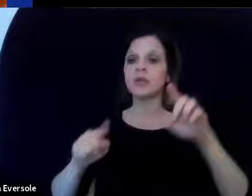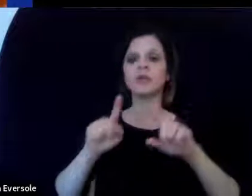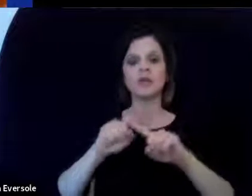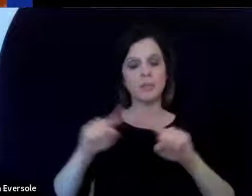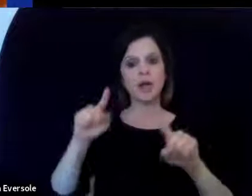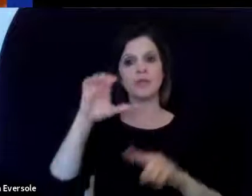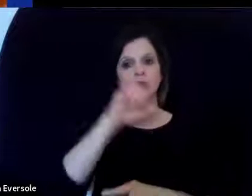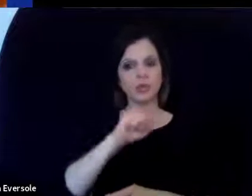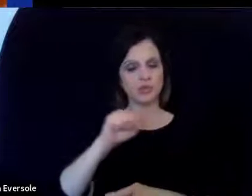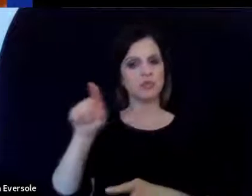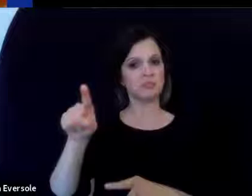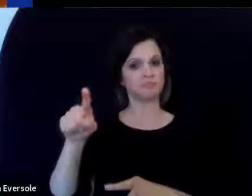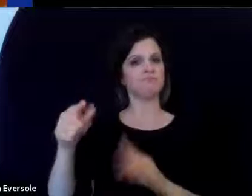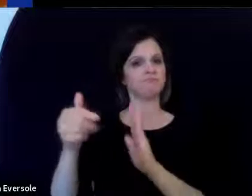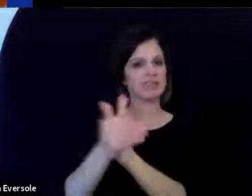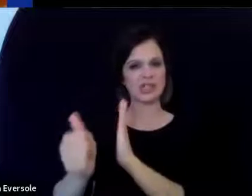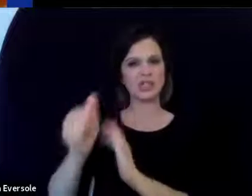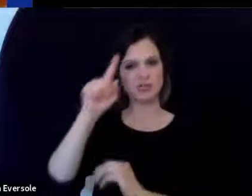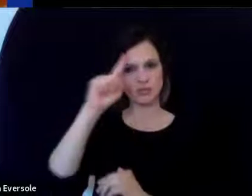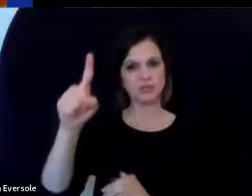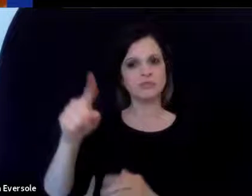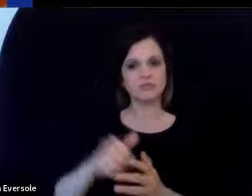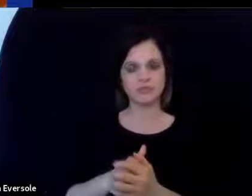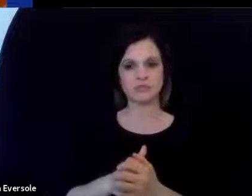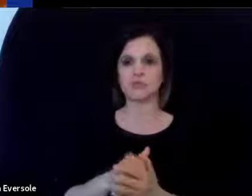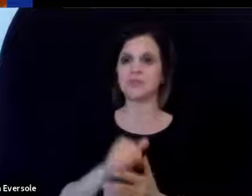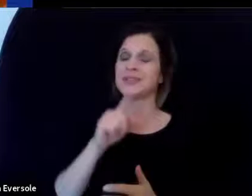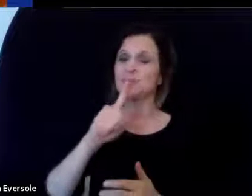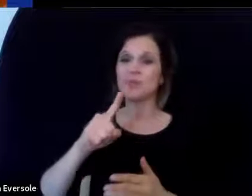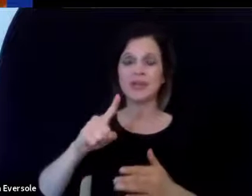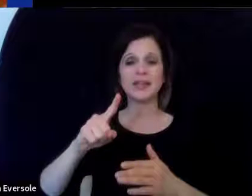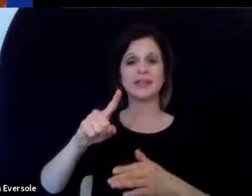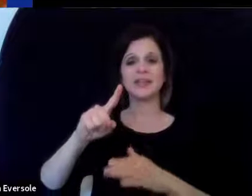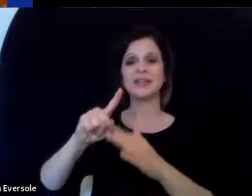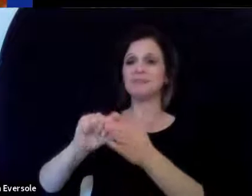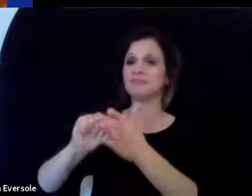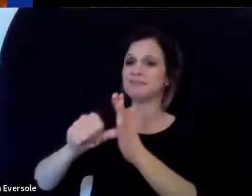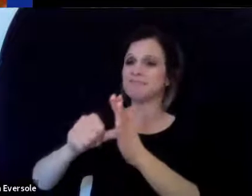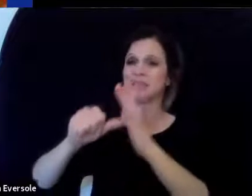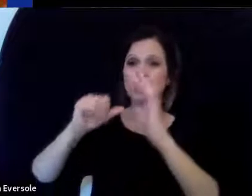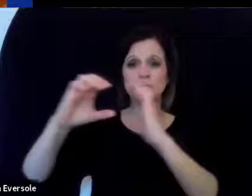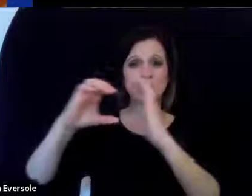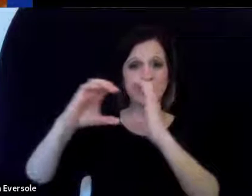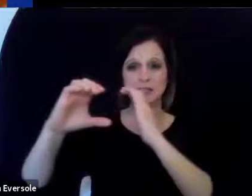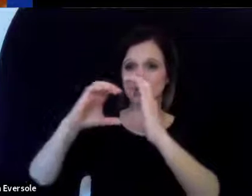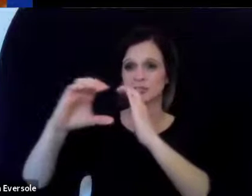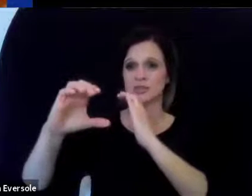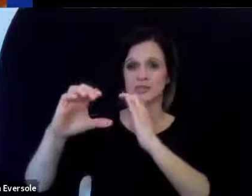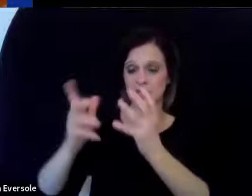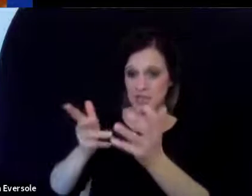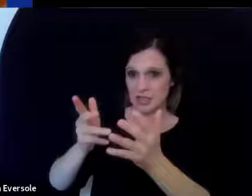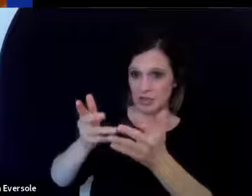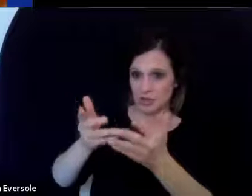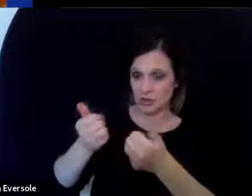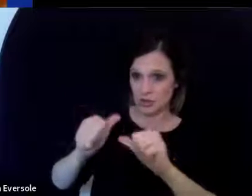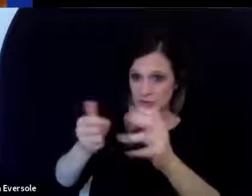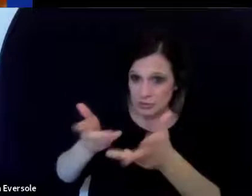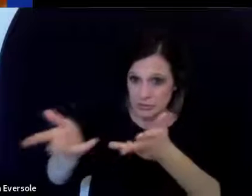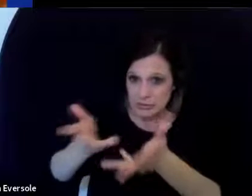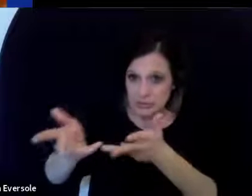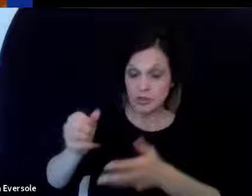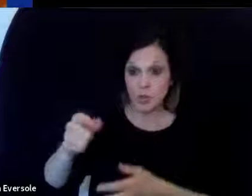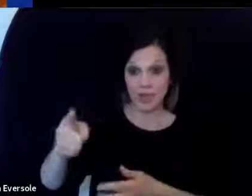competent. And focus on communication to get them a way to communicate so they can let you know that they're